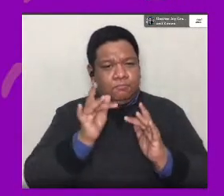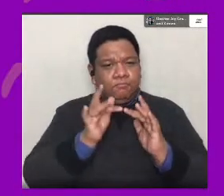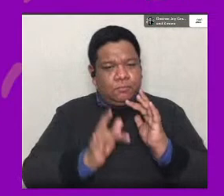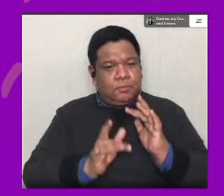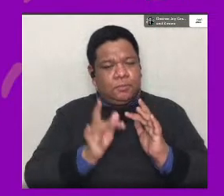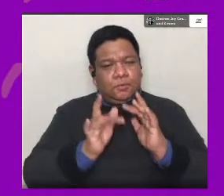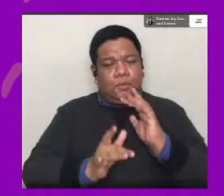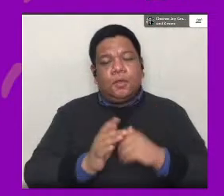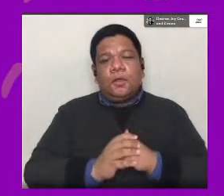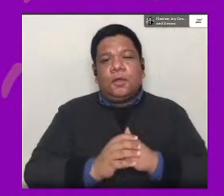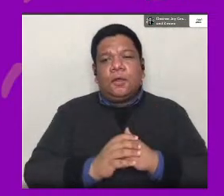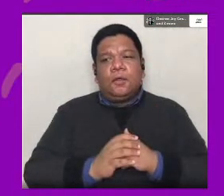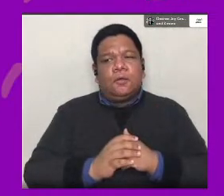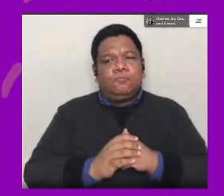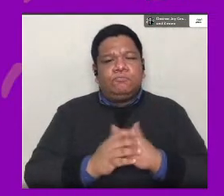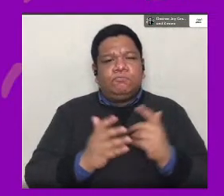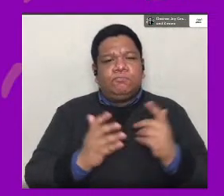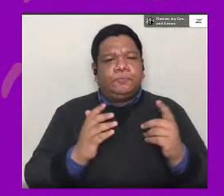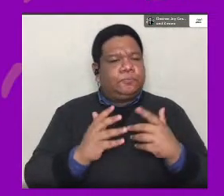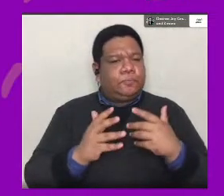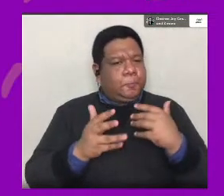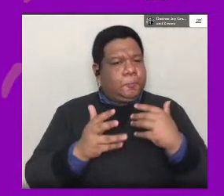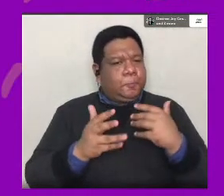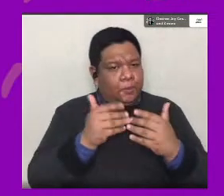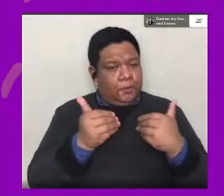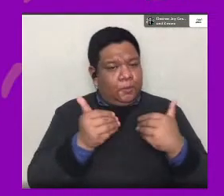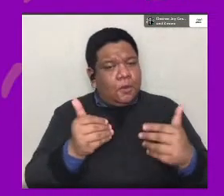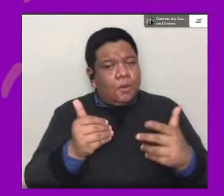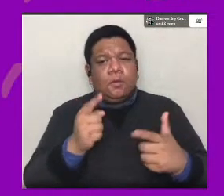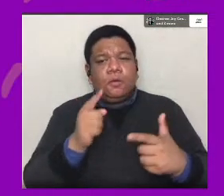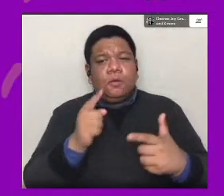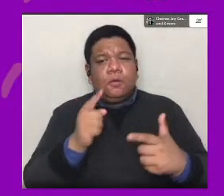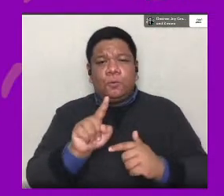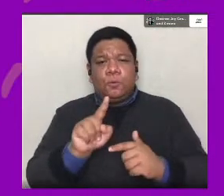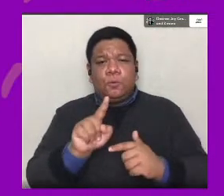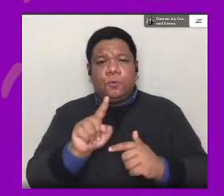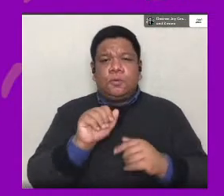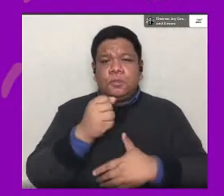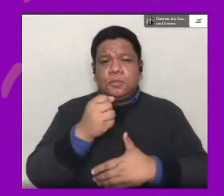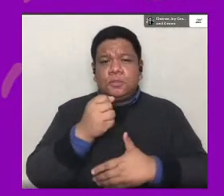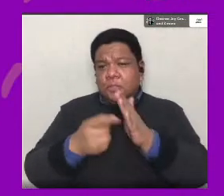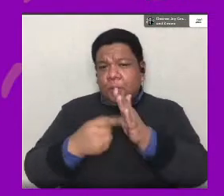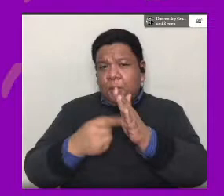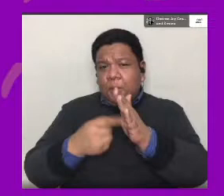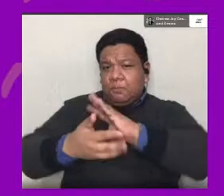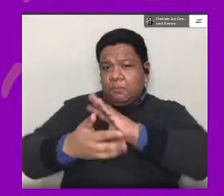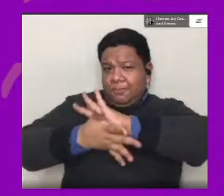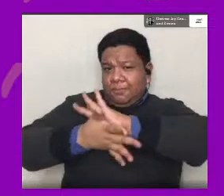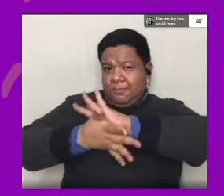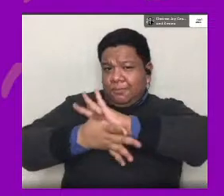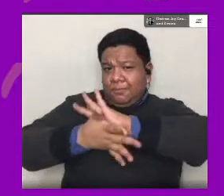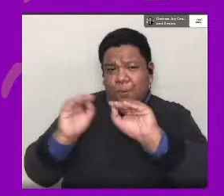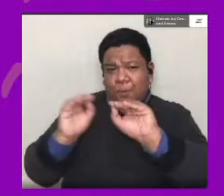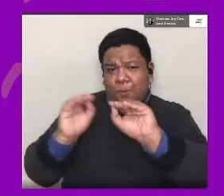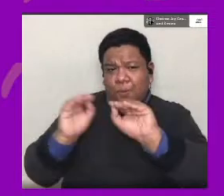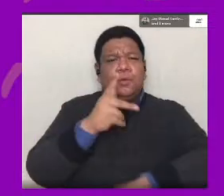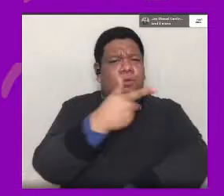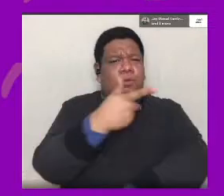resilience going forward. In non-COVID times, immunization is foundational